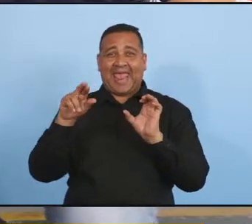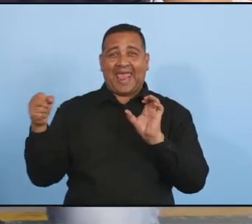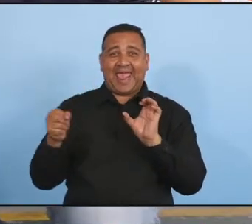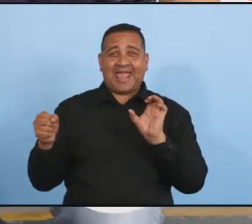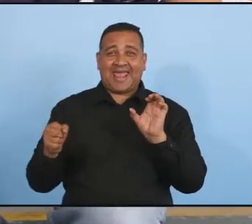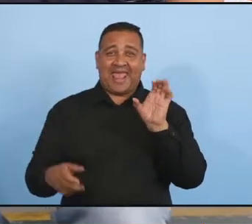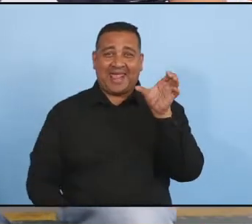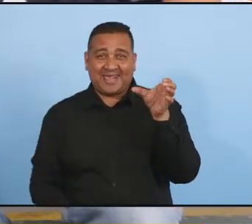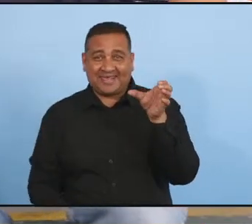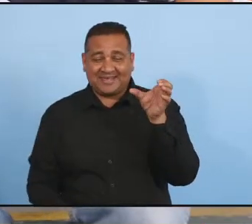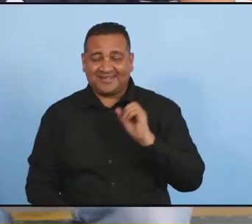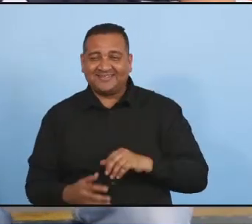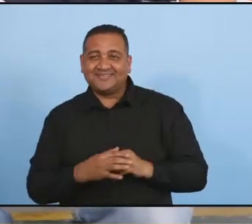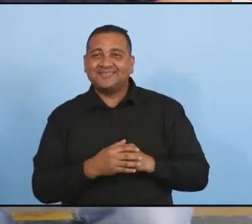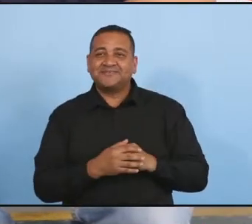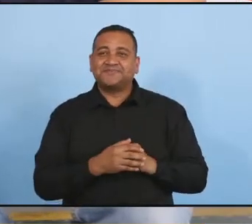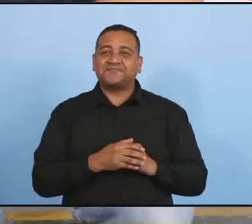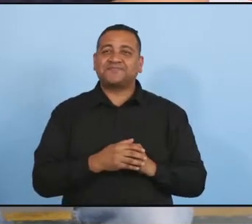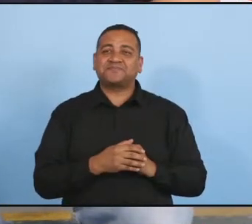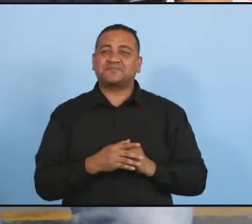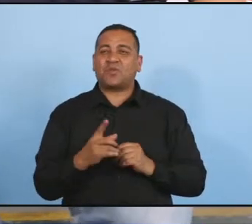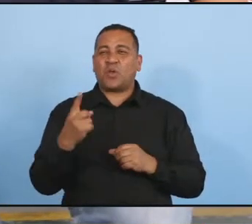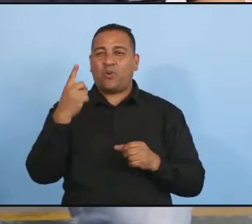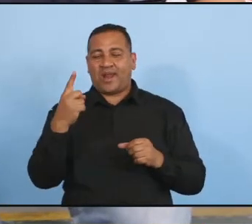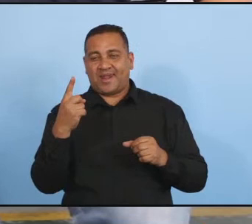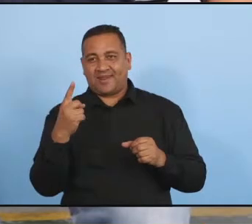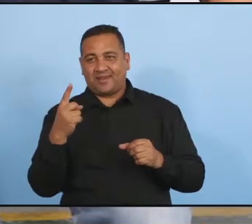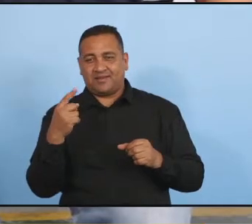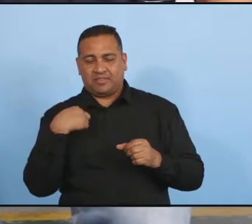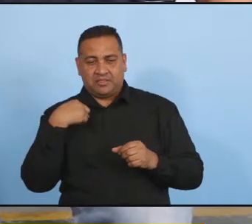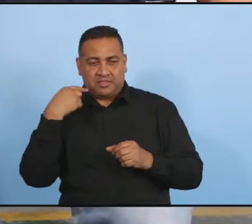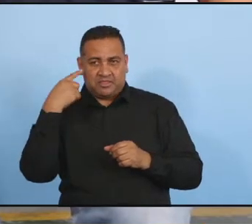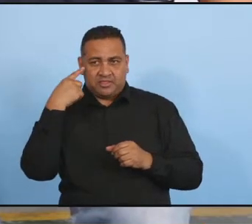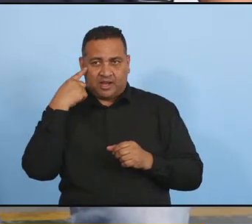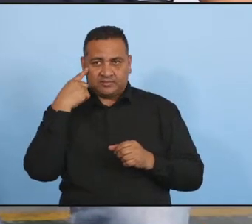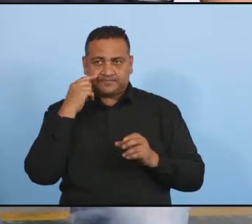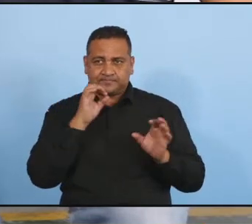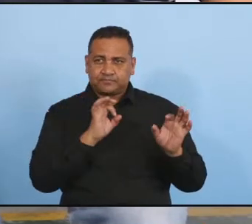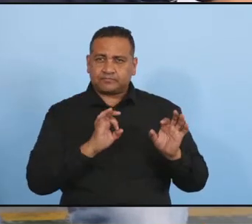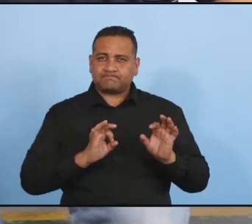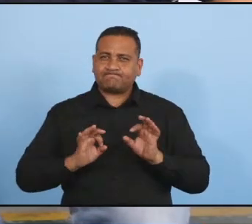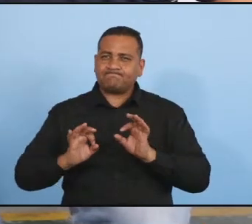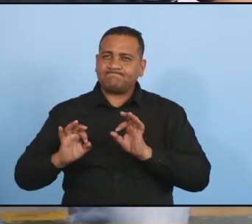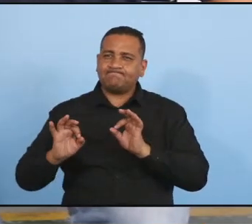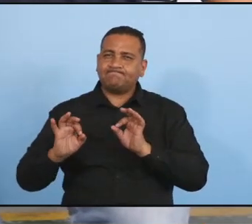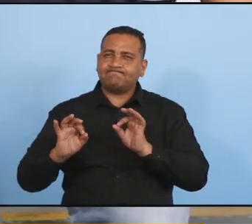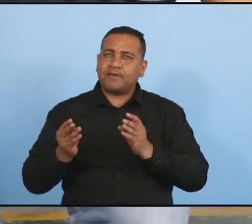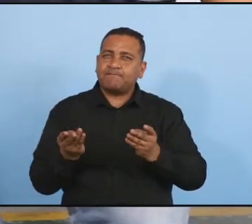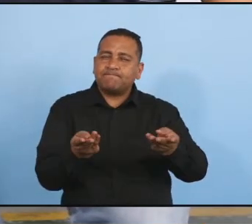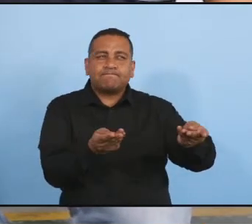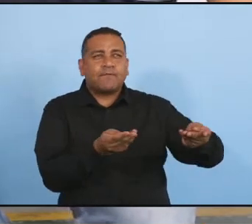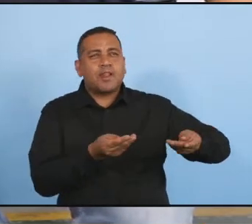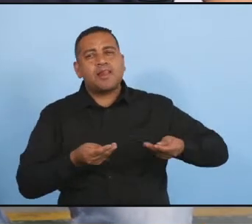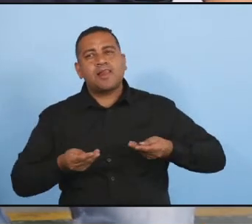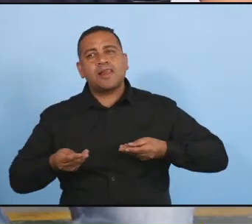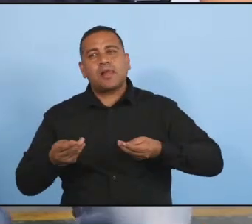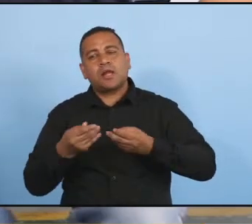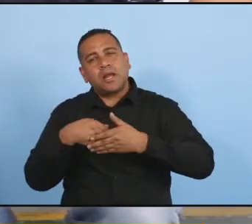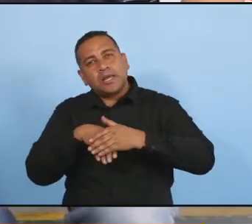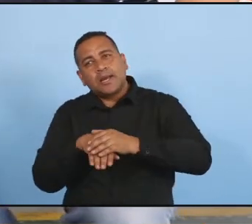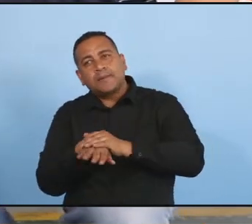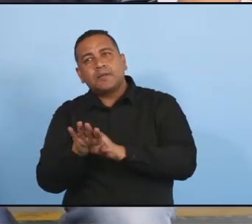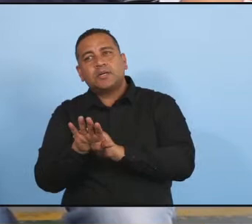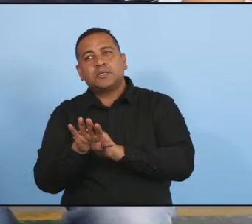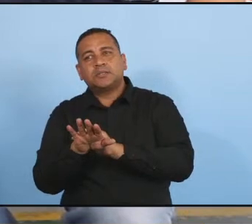well. But Rhoda, the one thing, and I mean, this goes without doubt, there's a vibe, there's definitely a buzz when you walk in here. I've mentioned this,